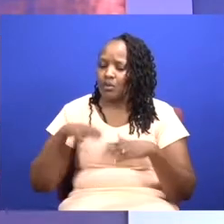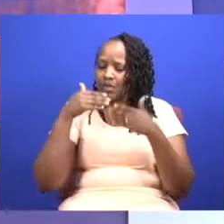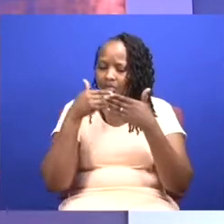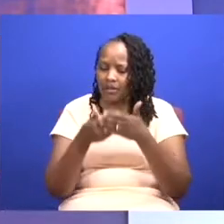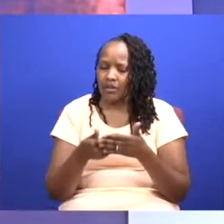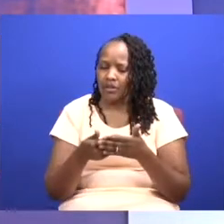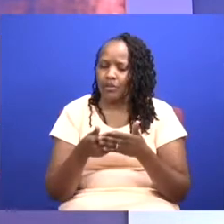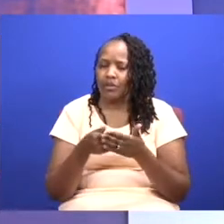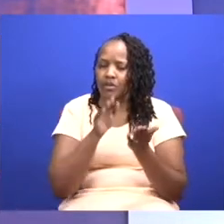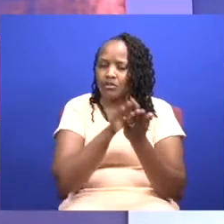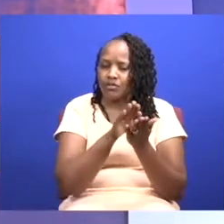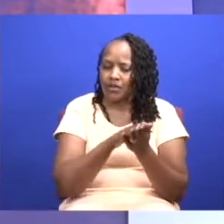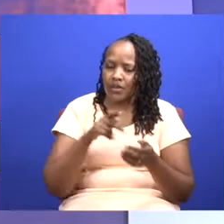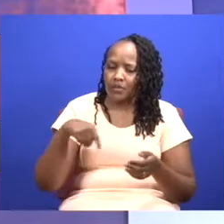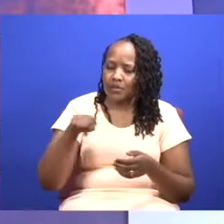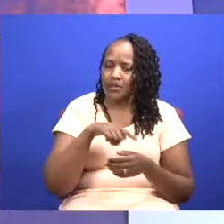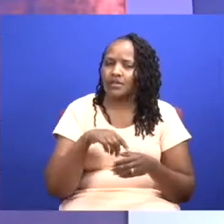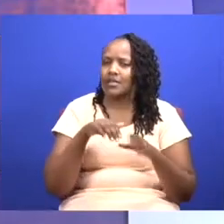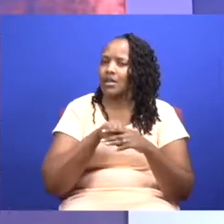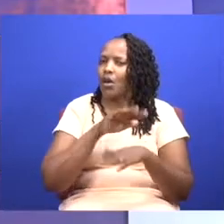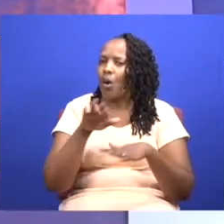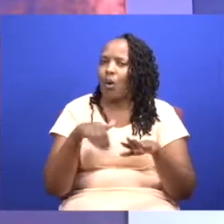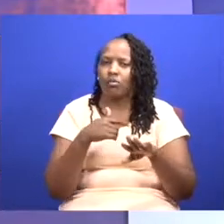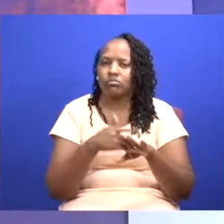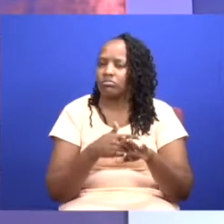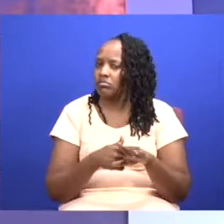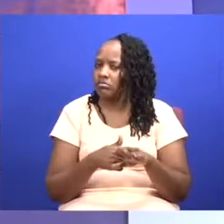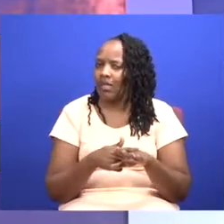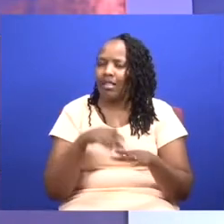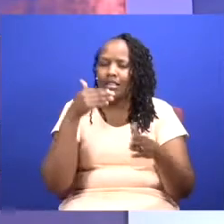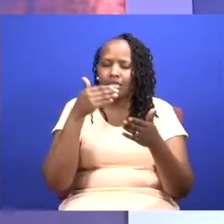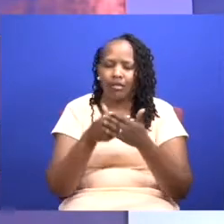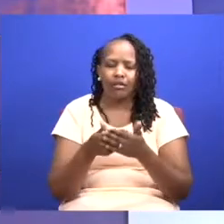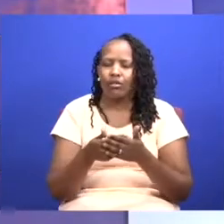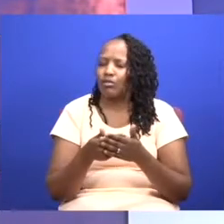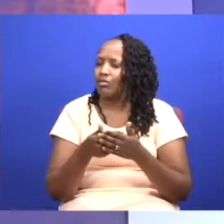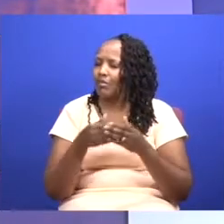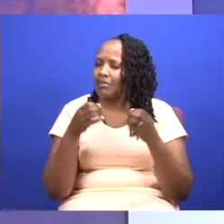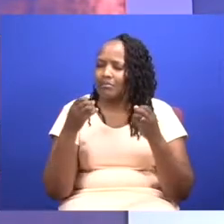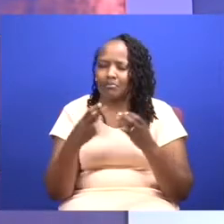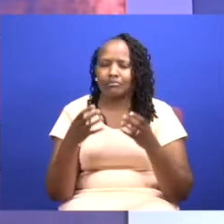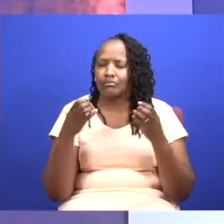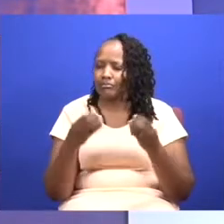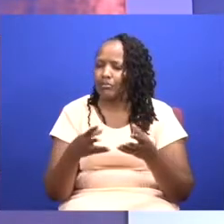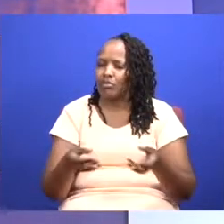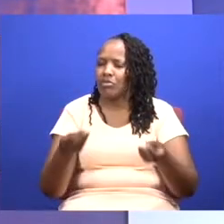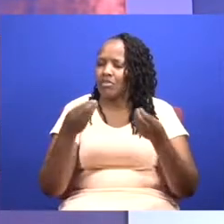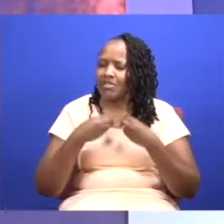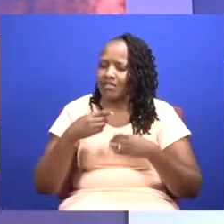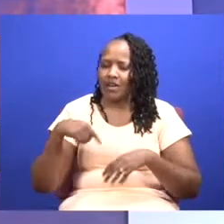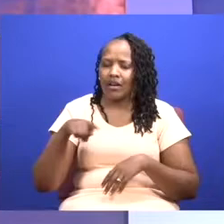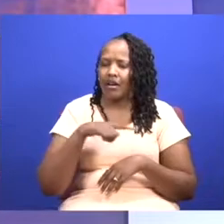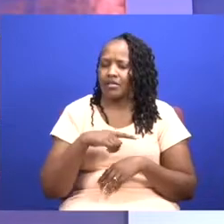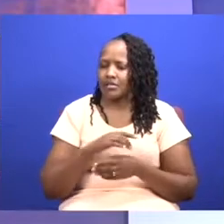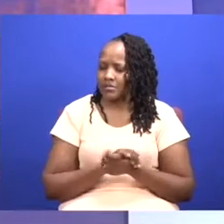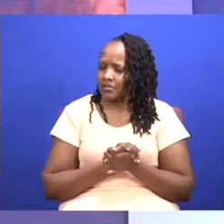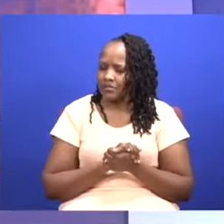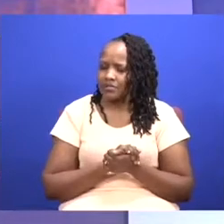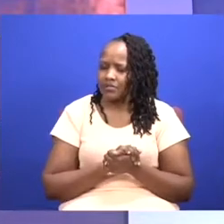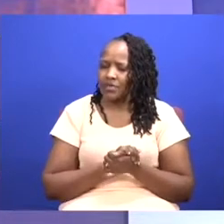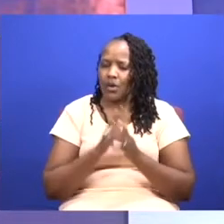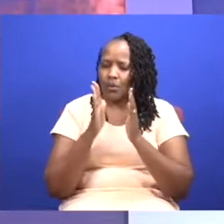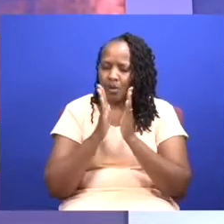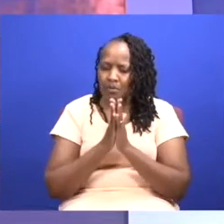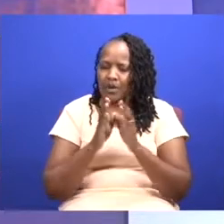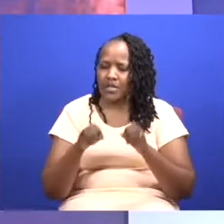we appreciate that you've sustained us in every phase of life, oh God. Thank you for your providence of all the things that we own and that we have.